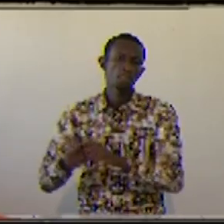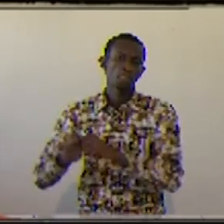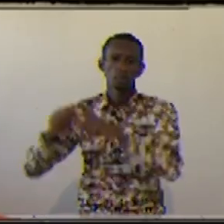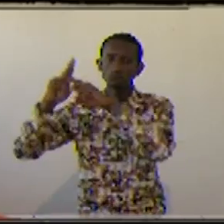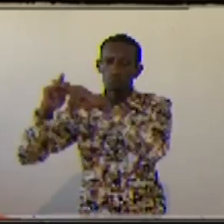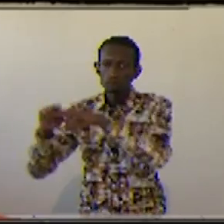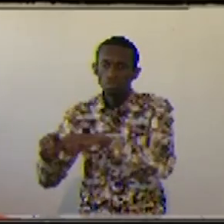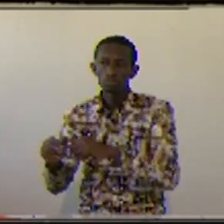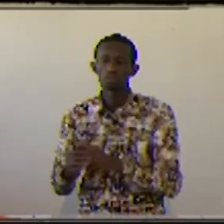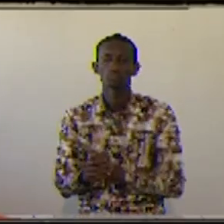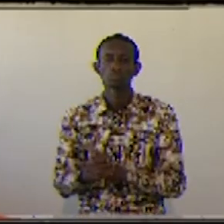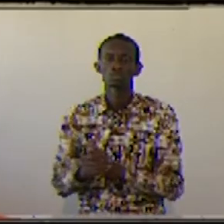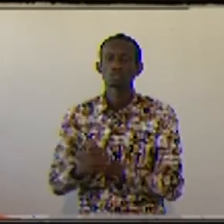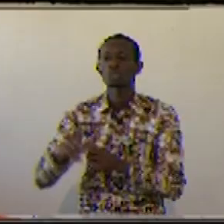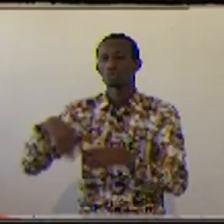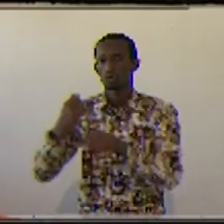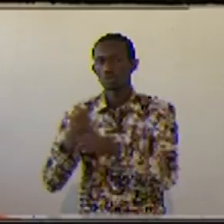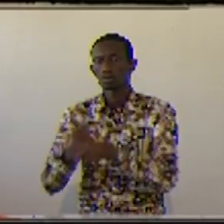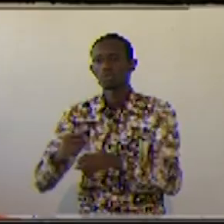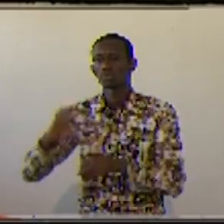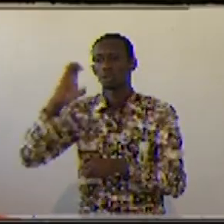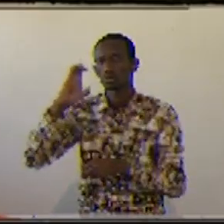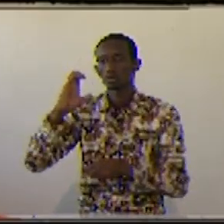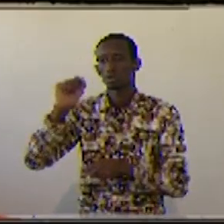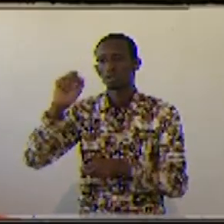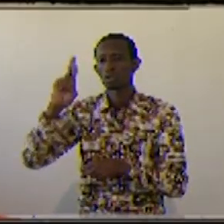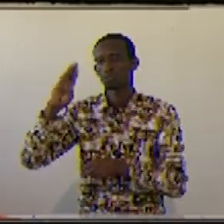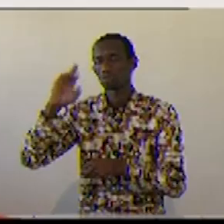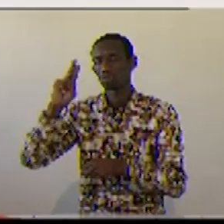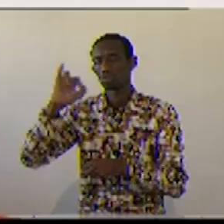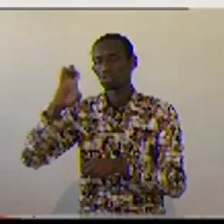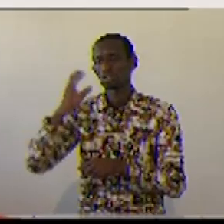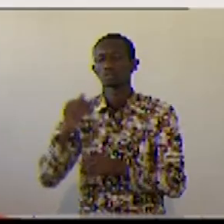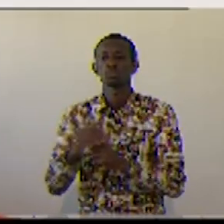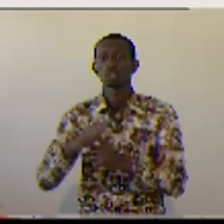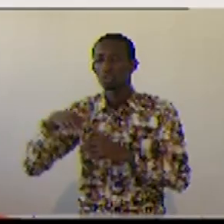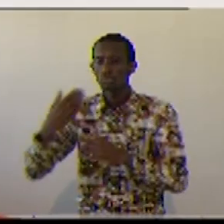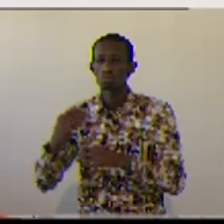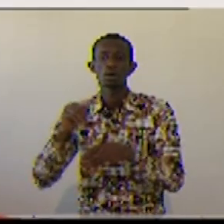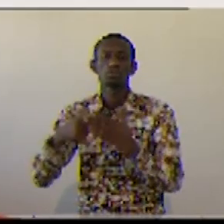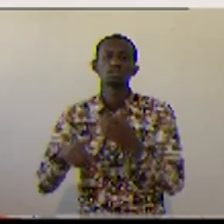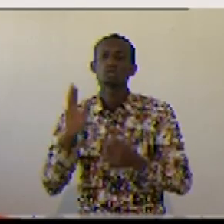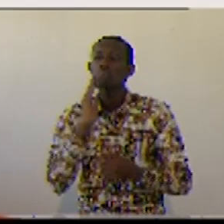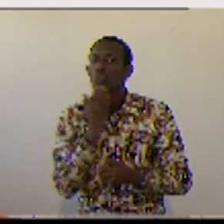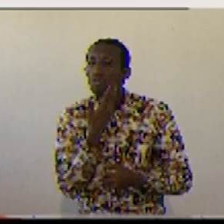dioxide, and the other product is water. So we always produce salt, carbon dioxide, and